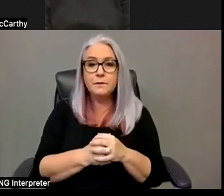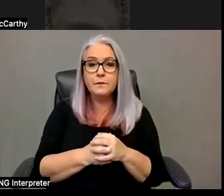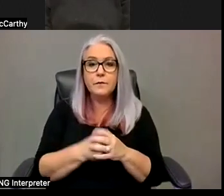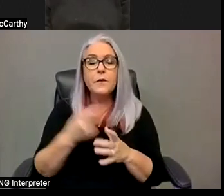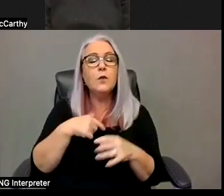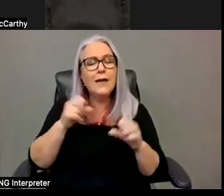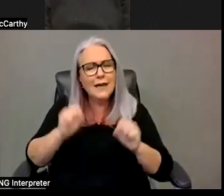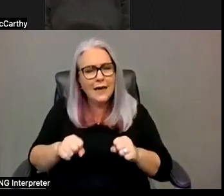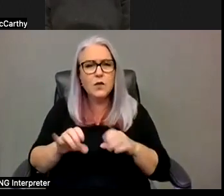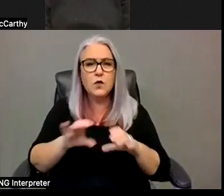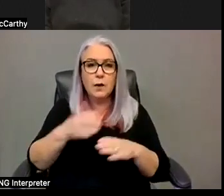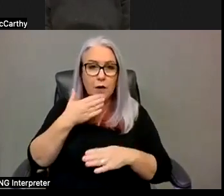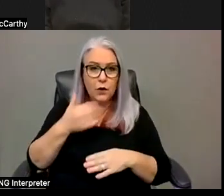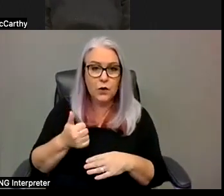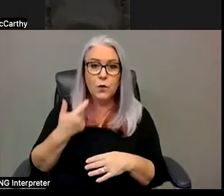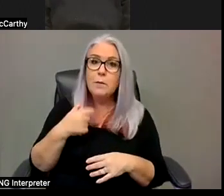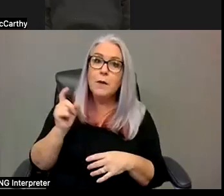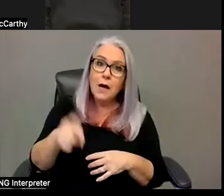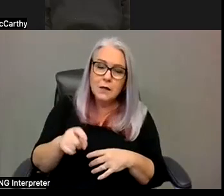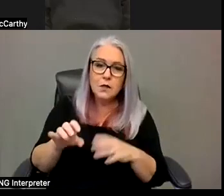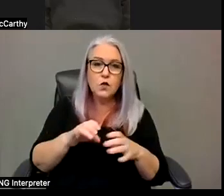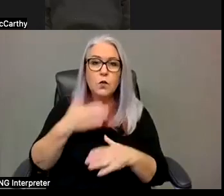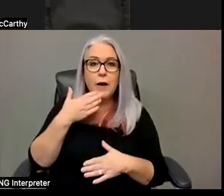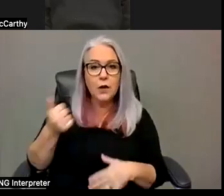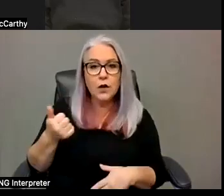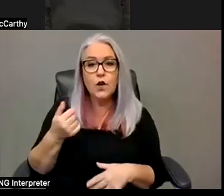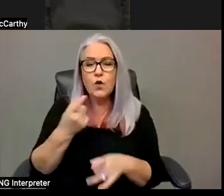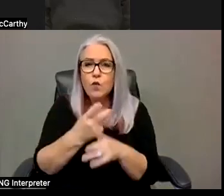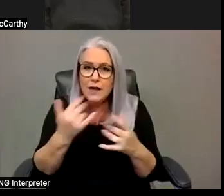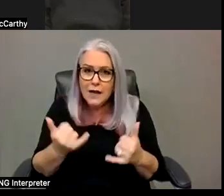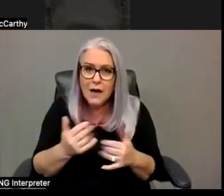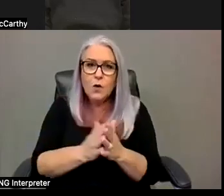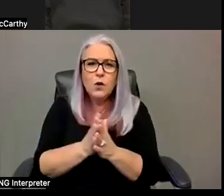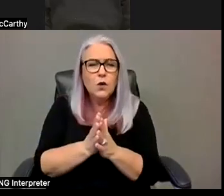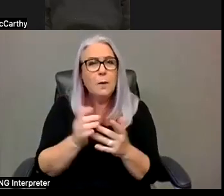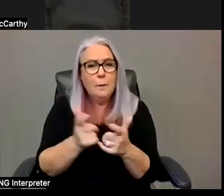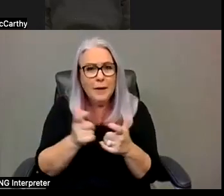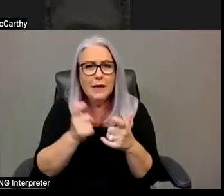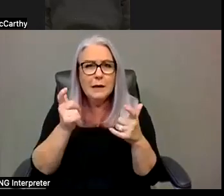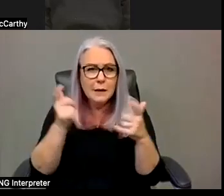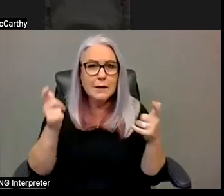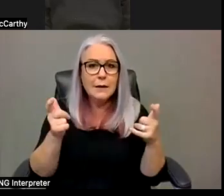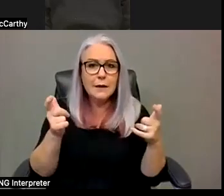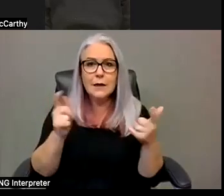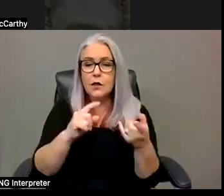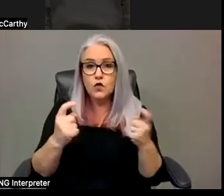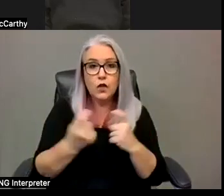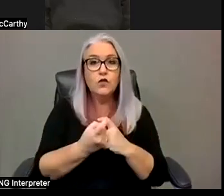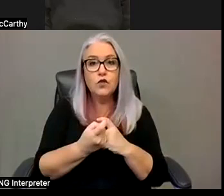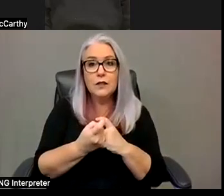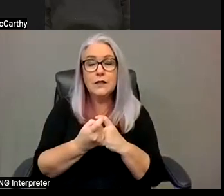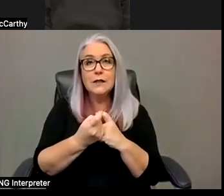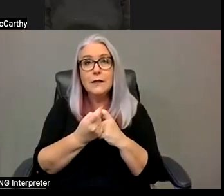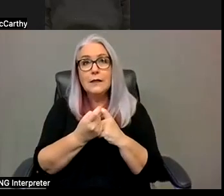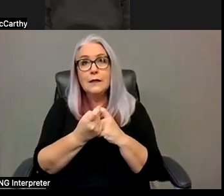can do better, okay? And we must do better. We're on the cusp of possibly some major changes to